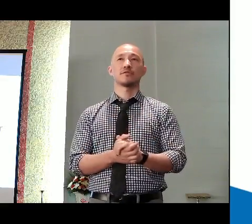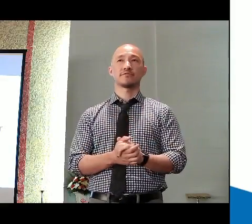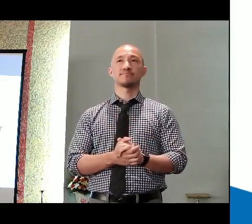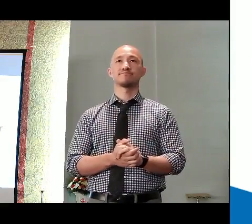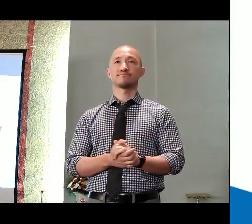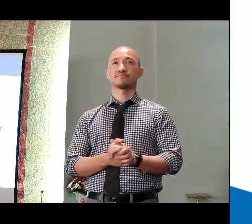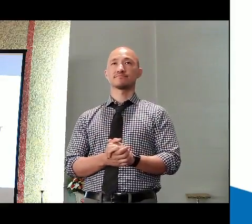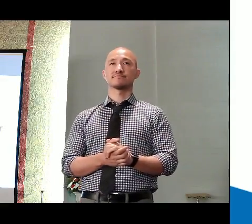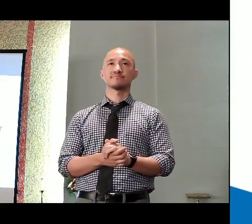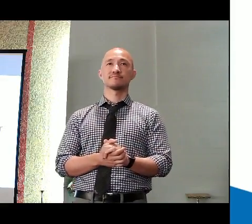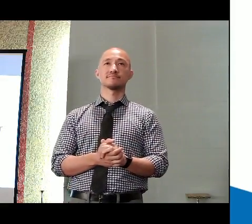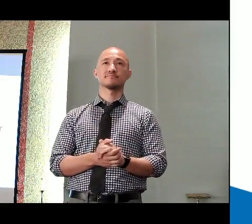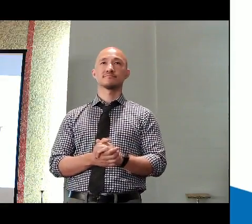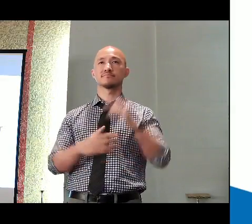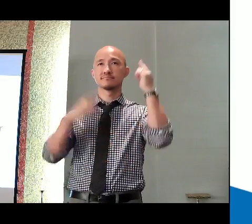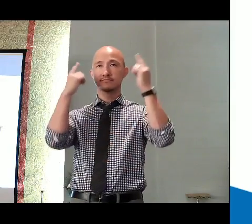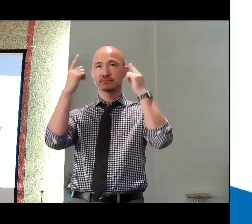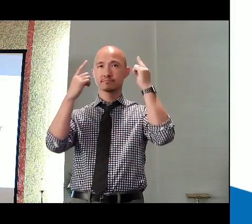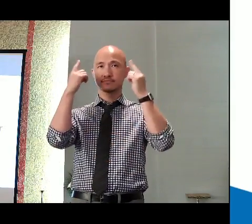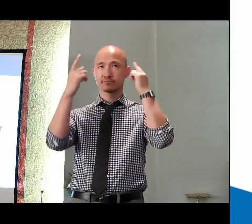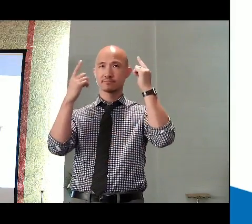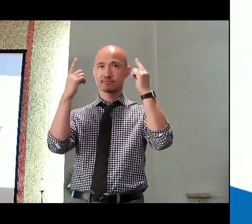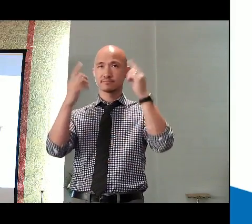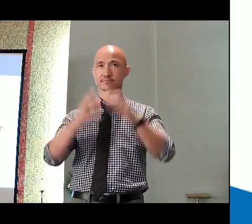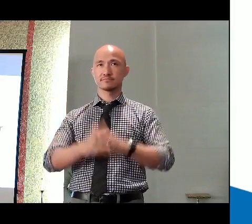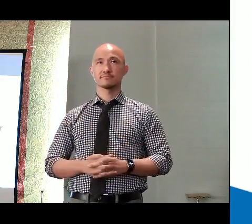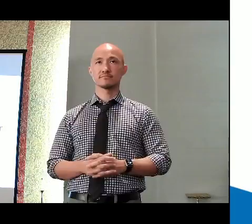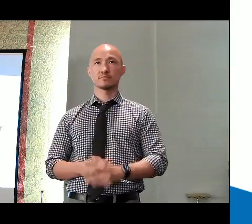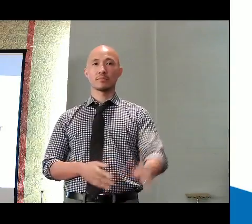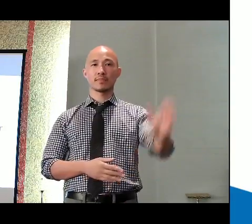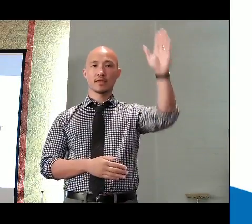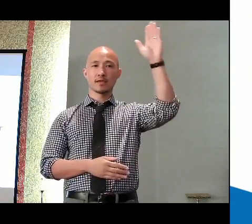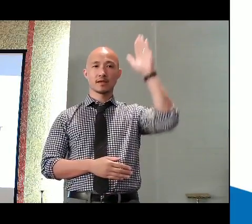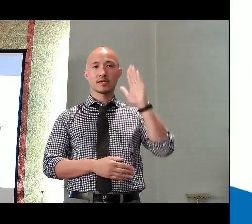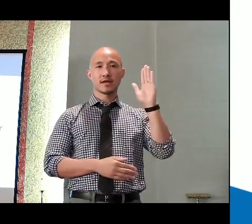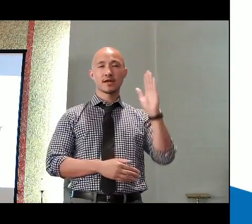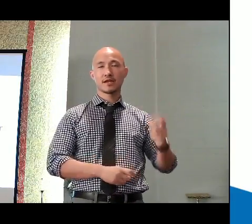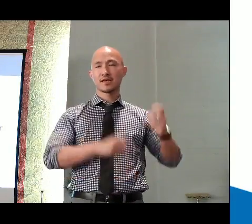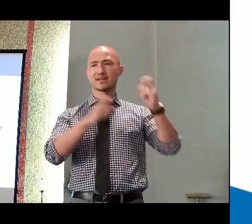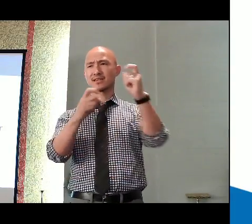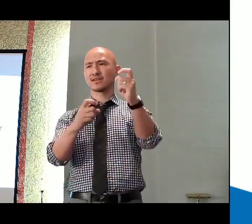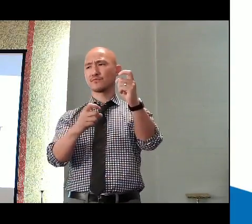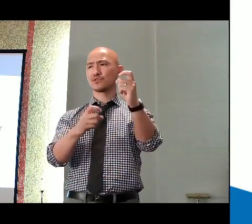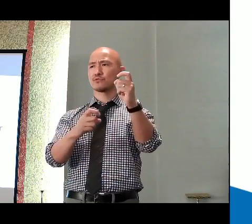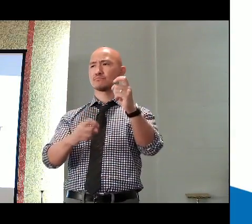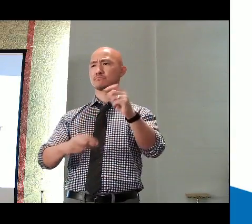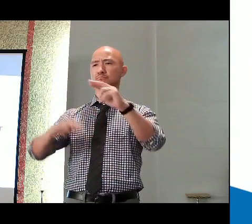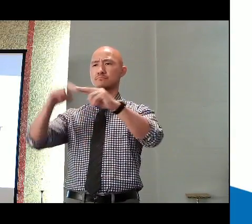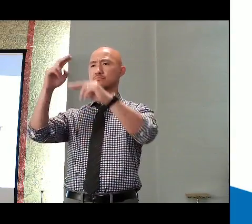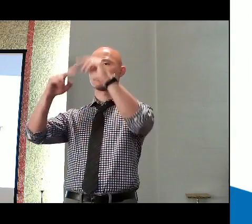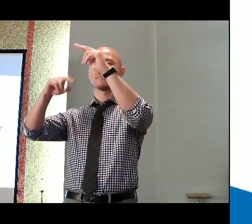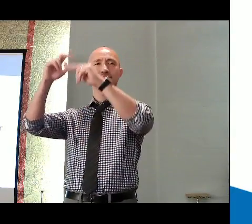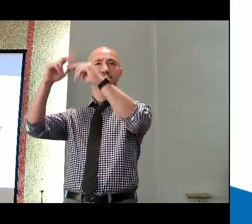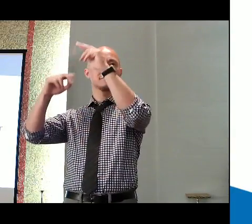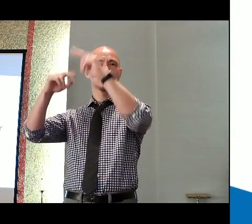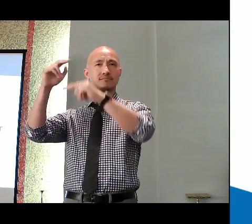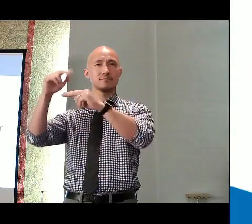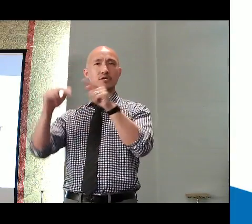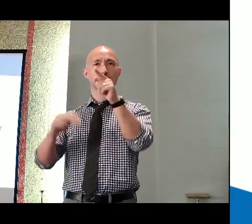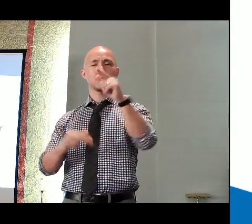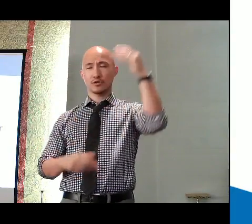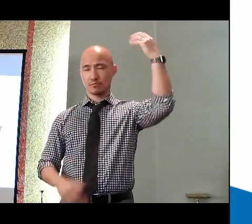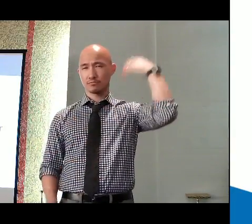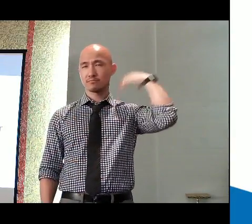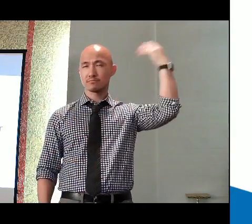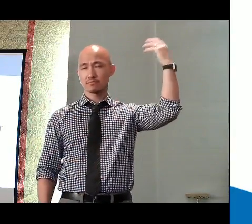daughter. Think about this. If all of a sudden you were put in charge of a big multinational corporation, all of a sudden you were the CEO,